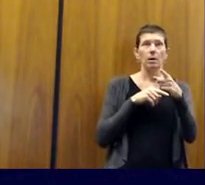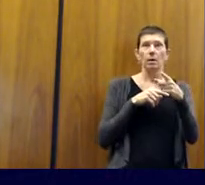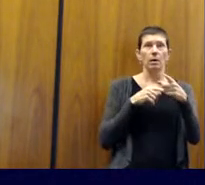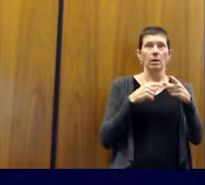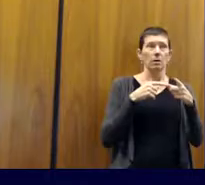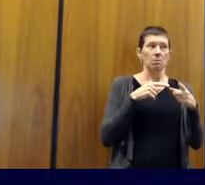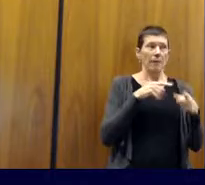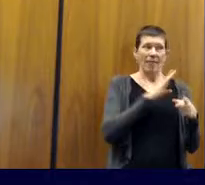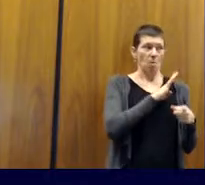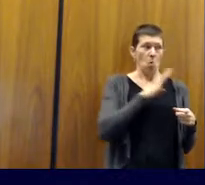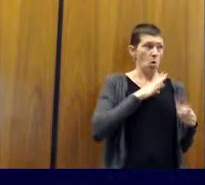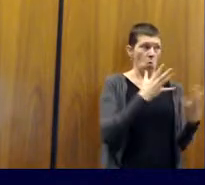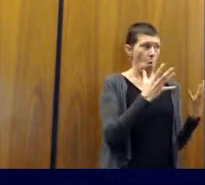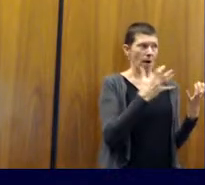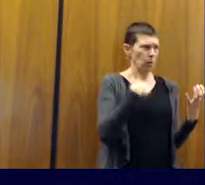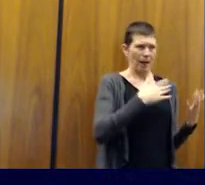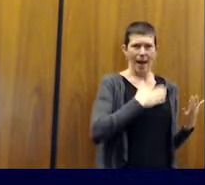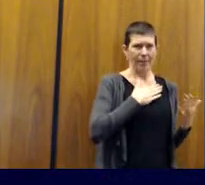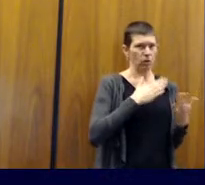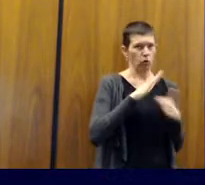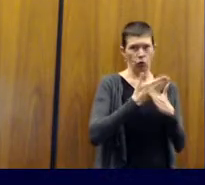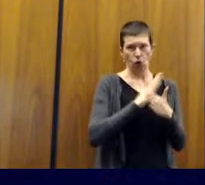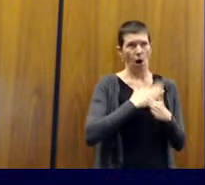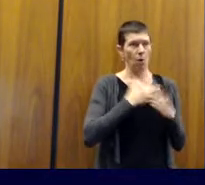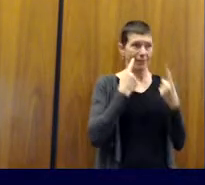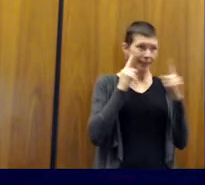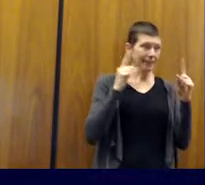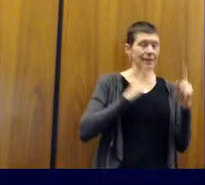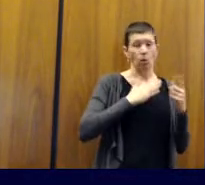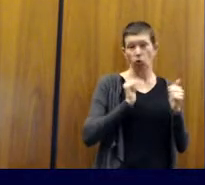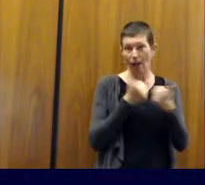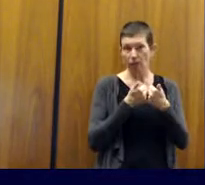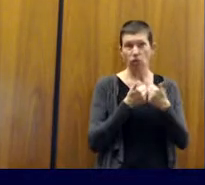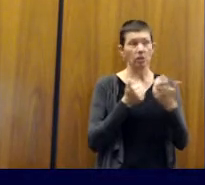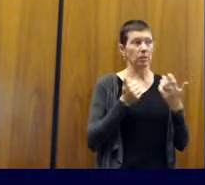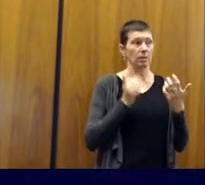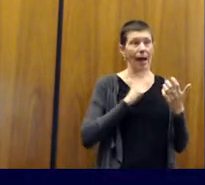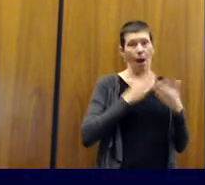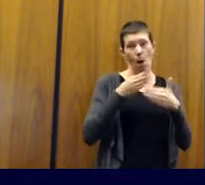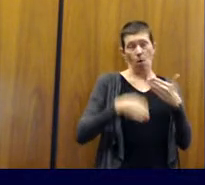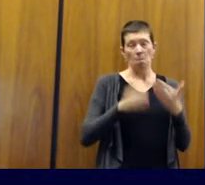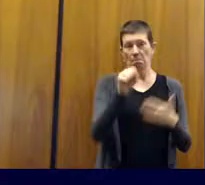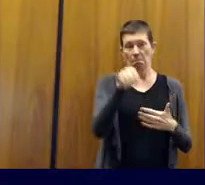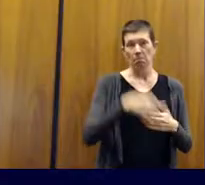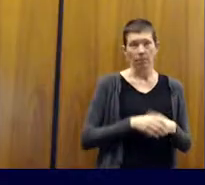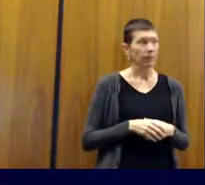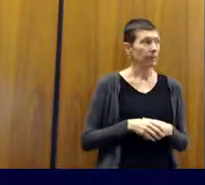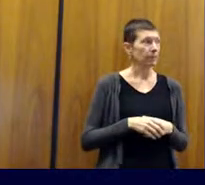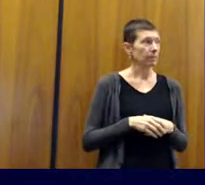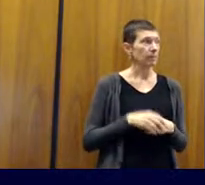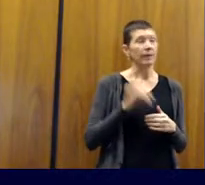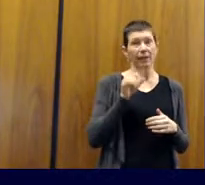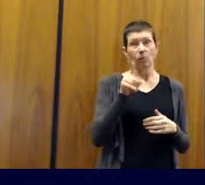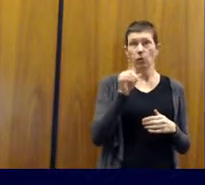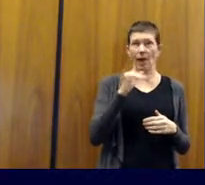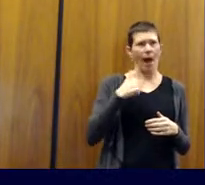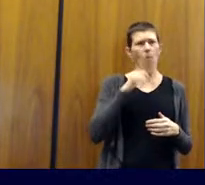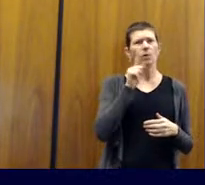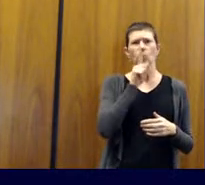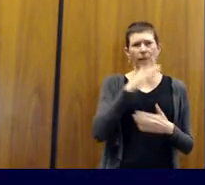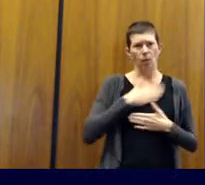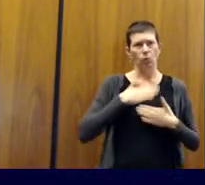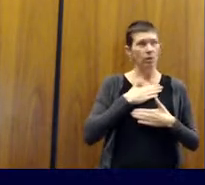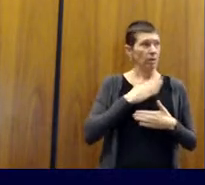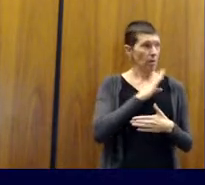be happy to share any of our successes, our challenges, and our outcome. If you would do that, I would greatly appreciate it. Would the